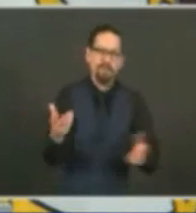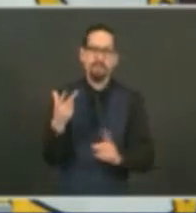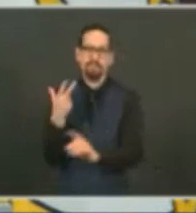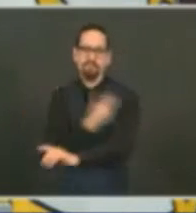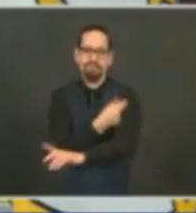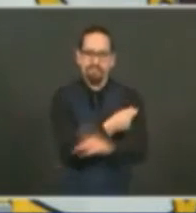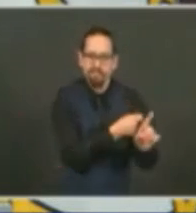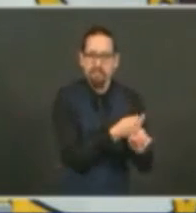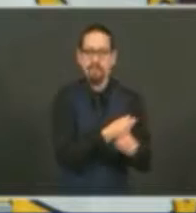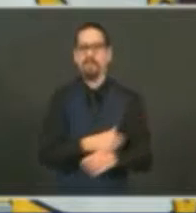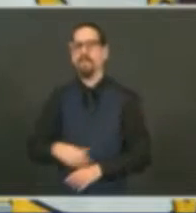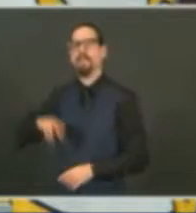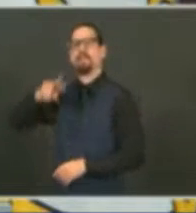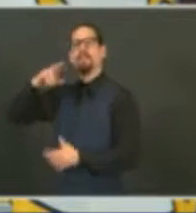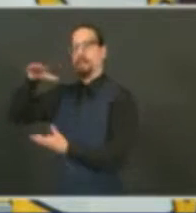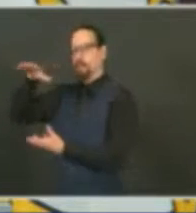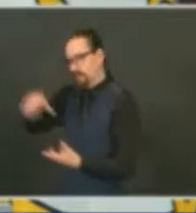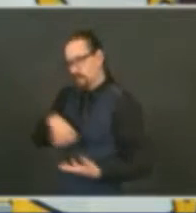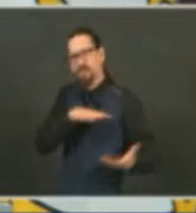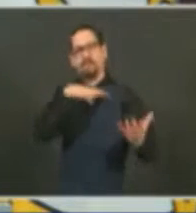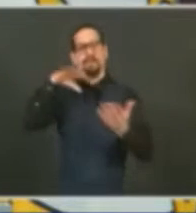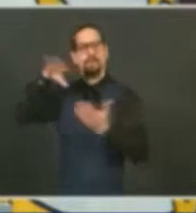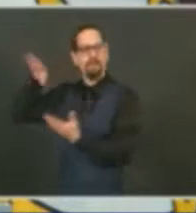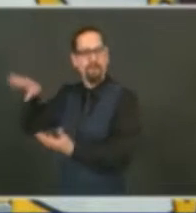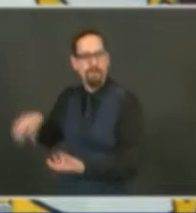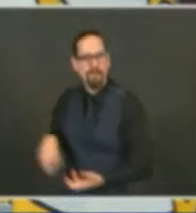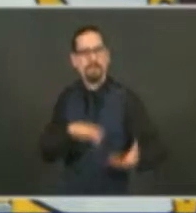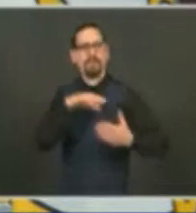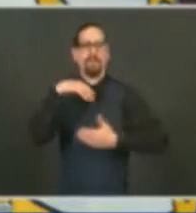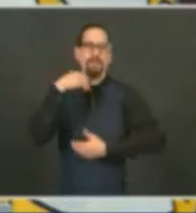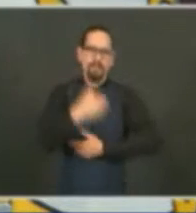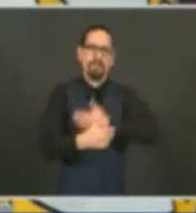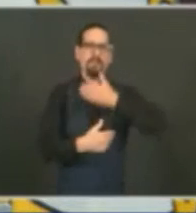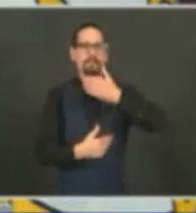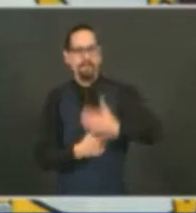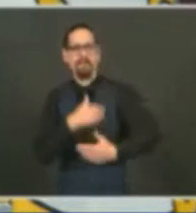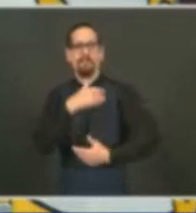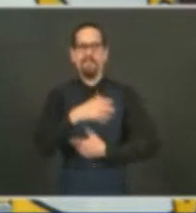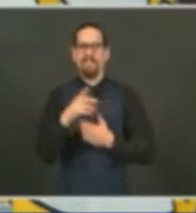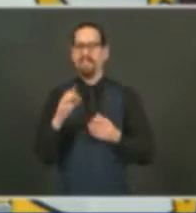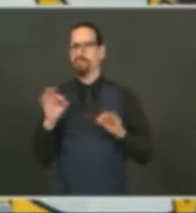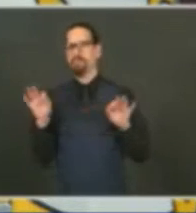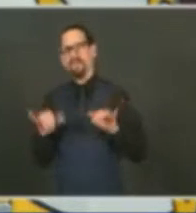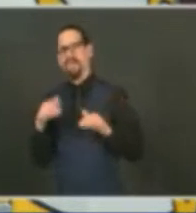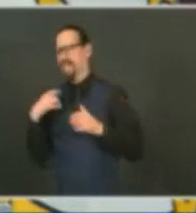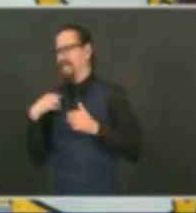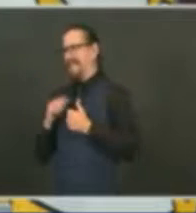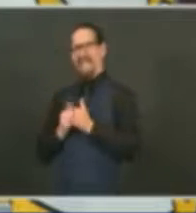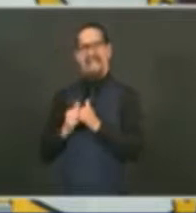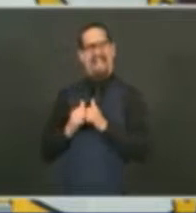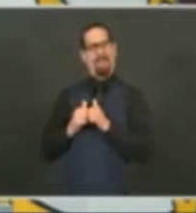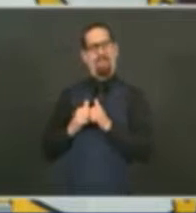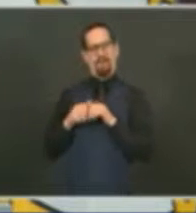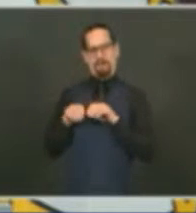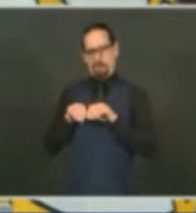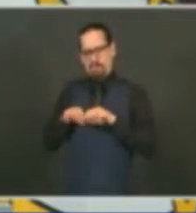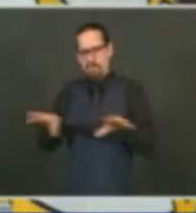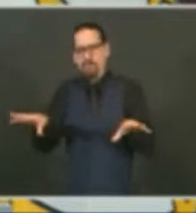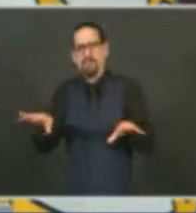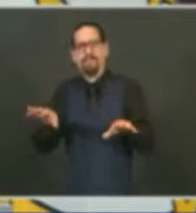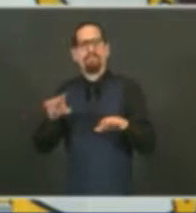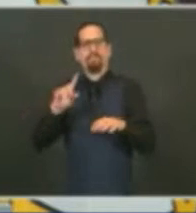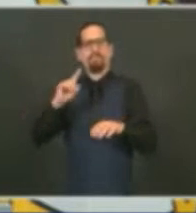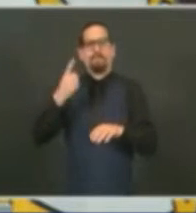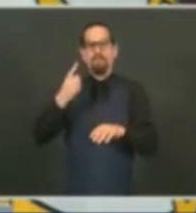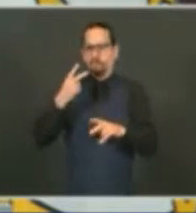very thoughtful about how we space out the administration. First to healthcare workers,